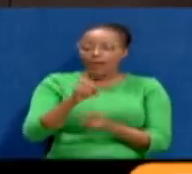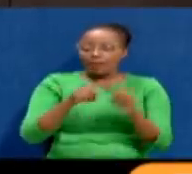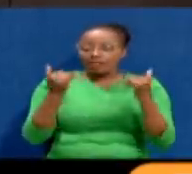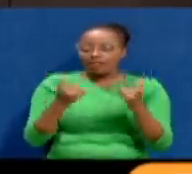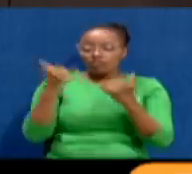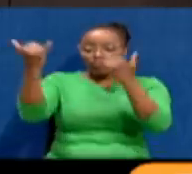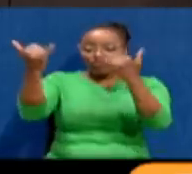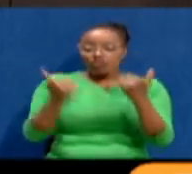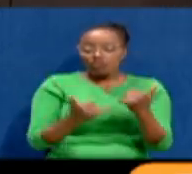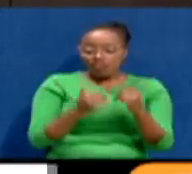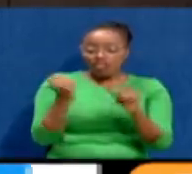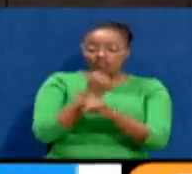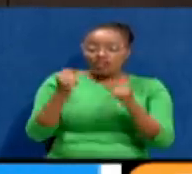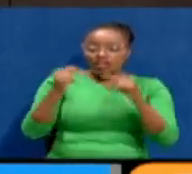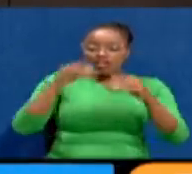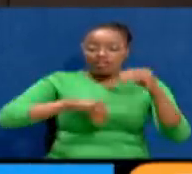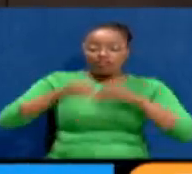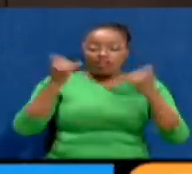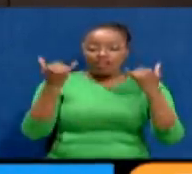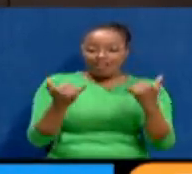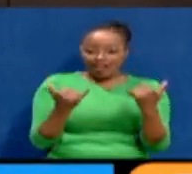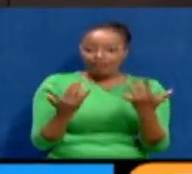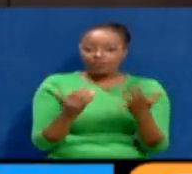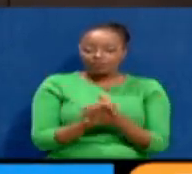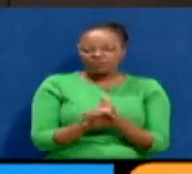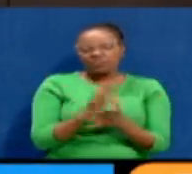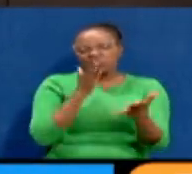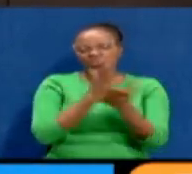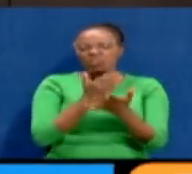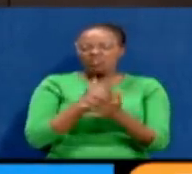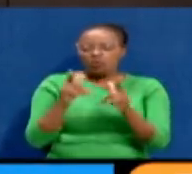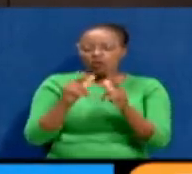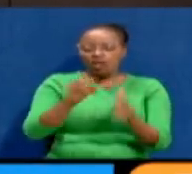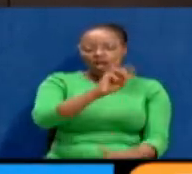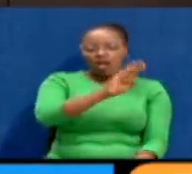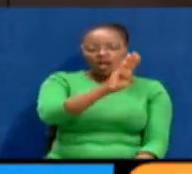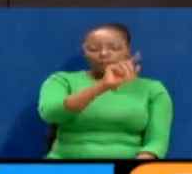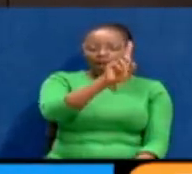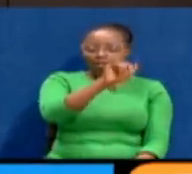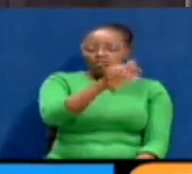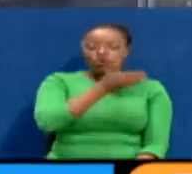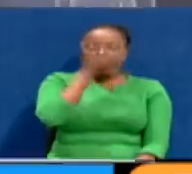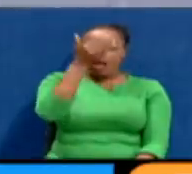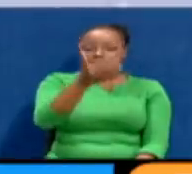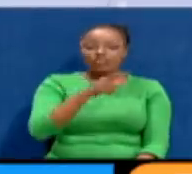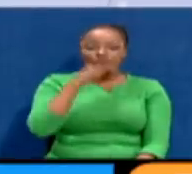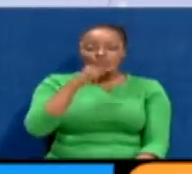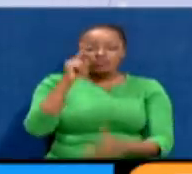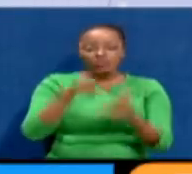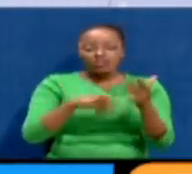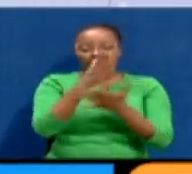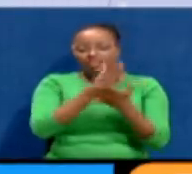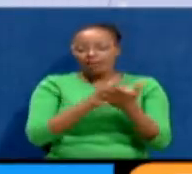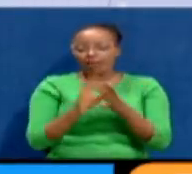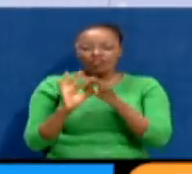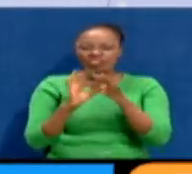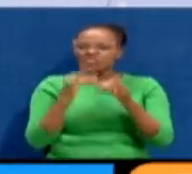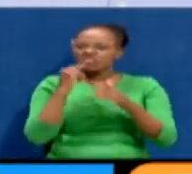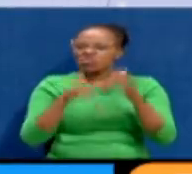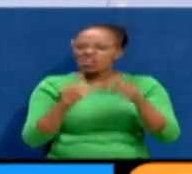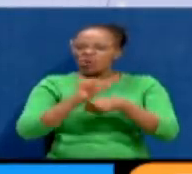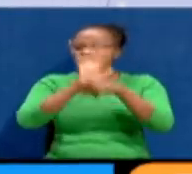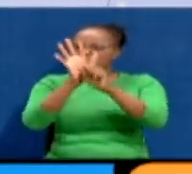you've introduced the war on corruption angle, let's get into it. And I'm of course going to have to give John Mbadi a right of reply. You've mentioned some coalition. You called